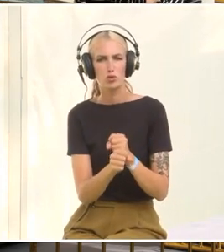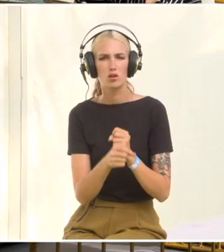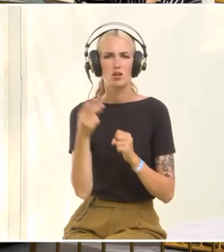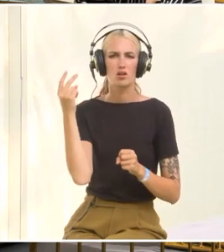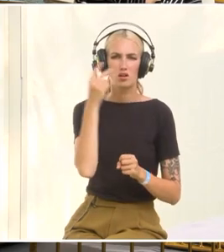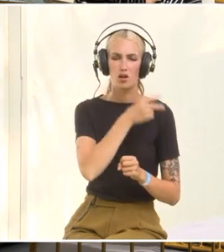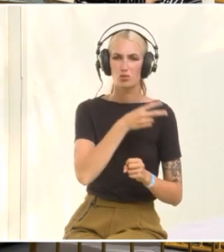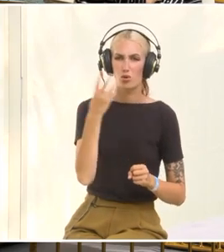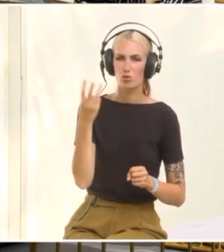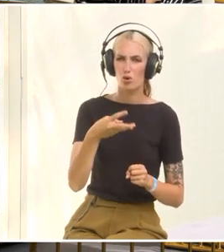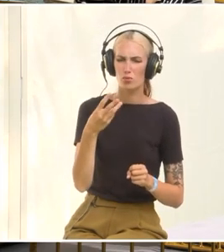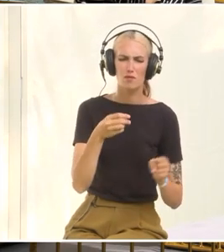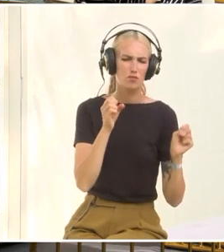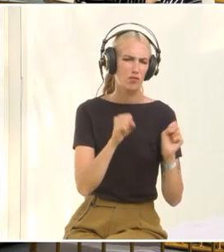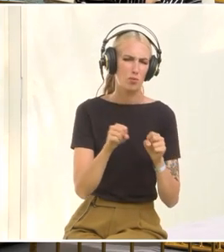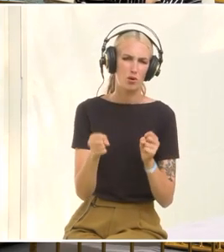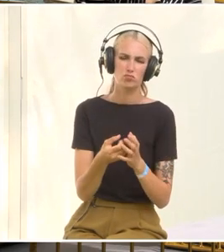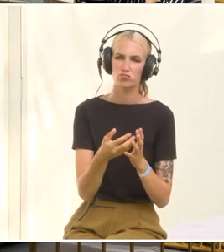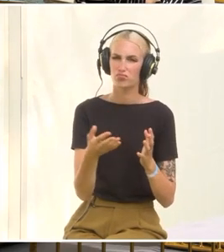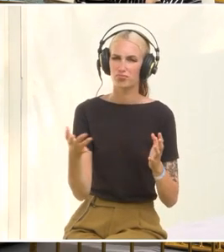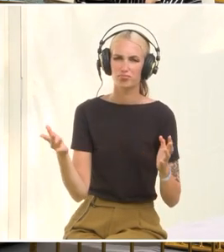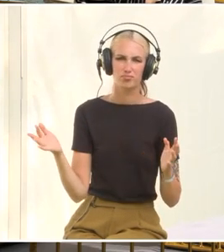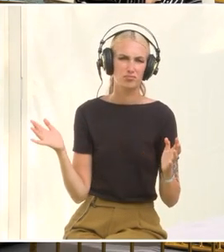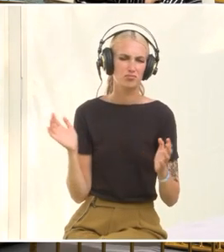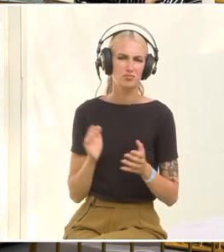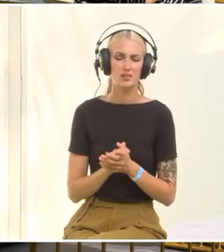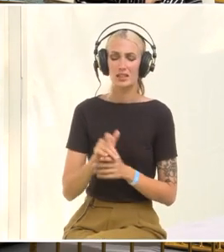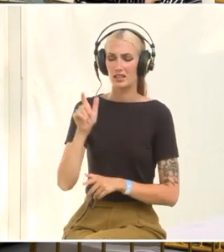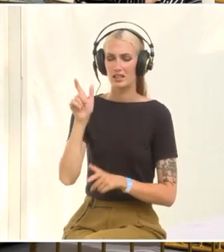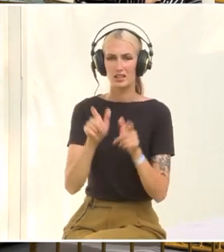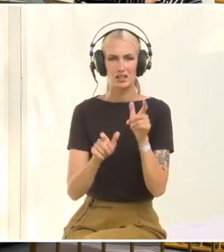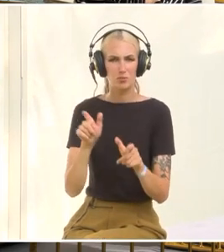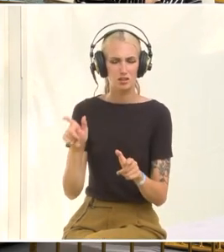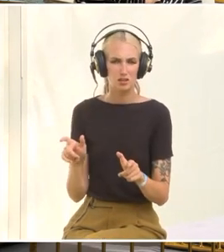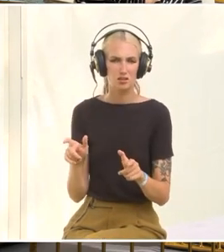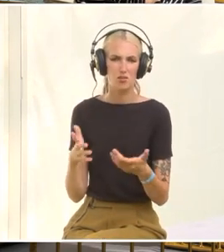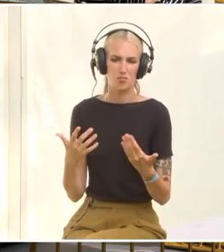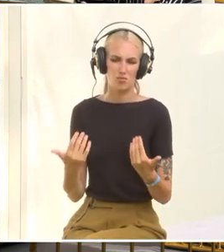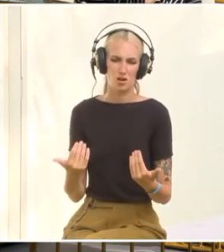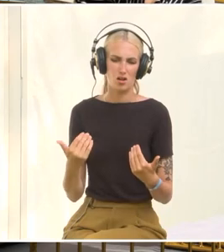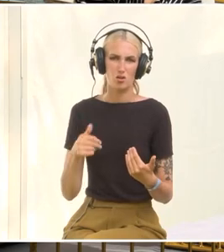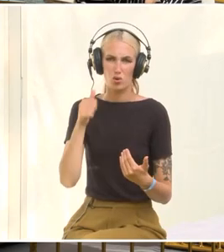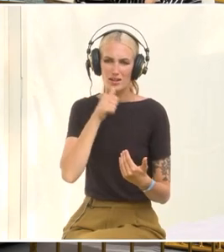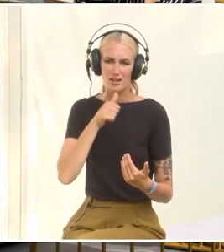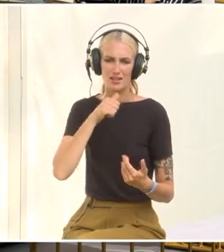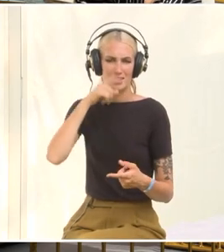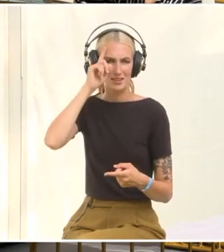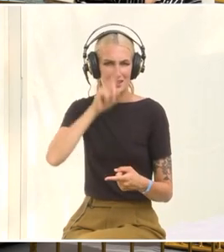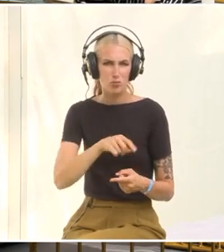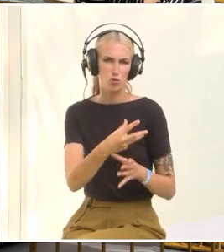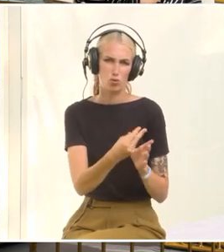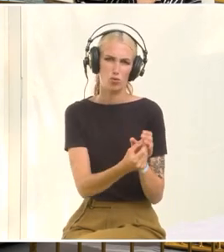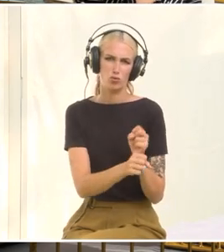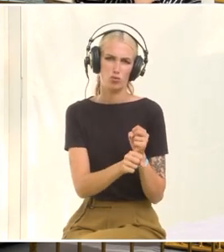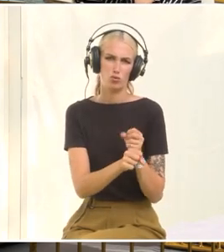lot, using the opportunity of those people who now know already Estonia and who might